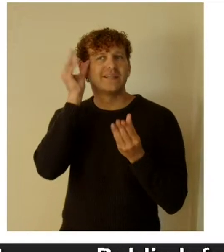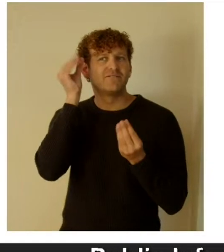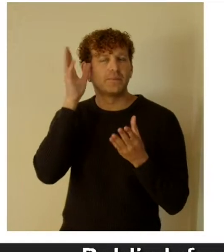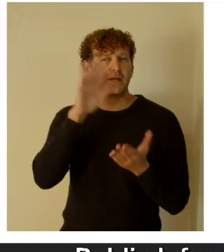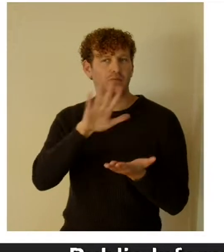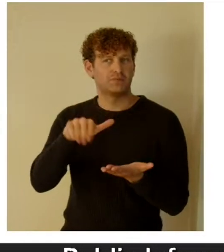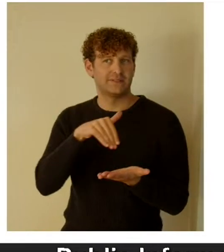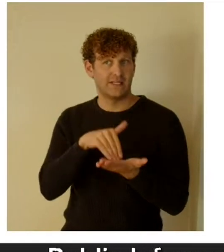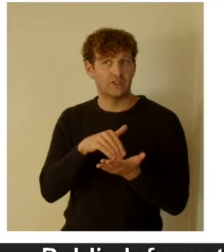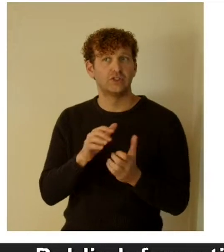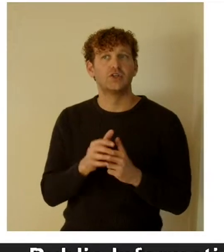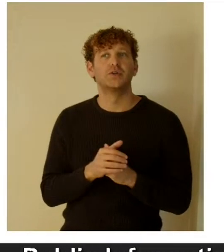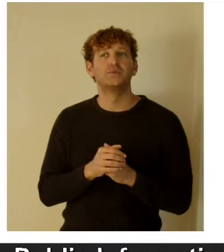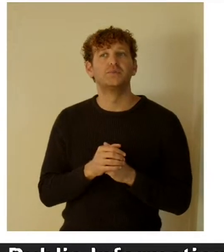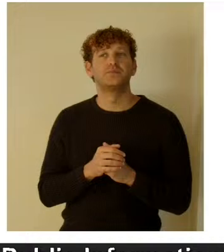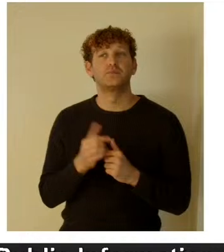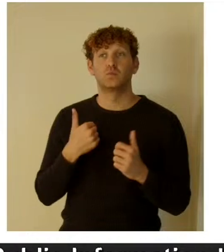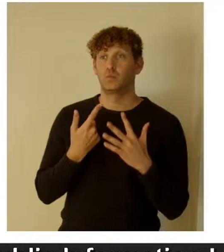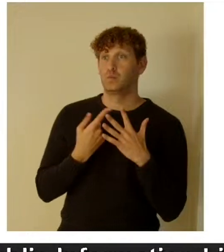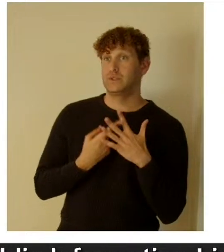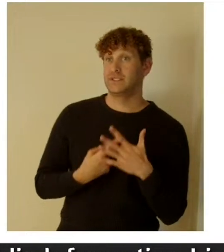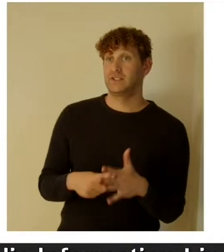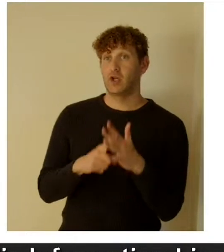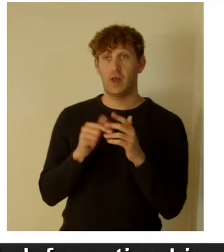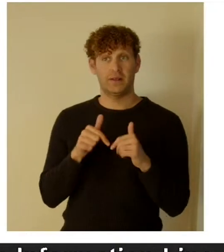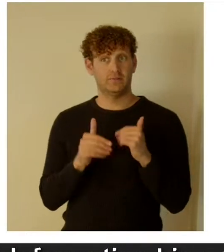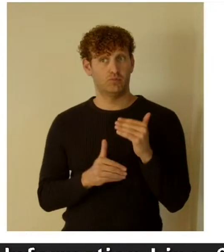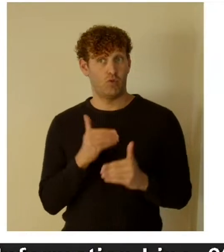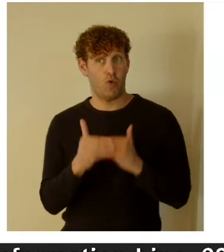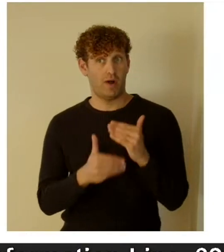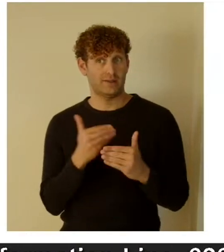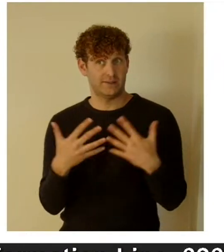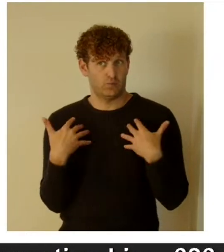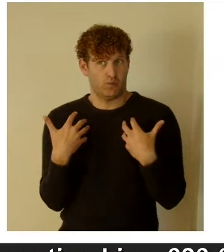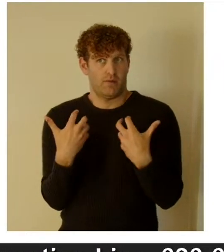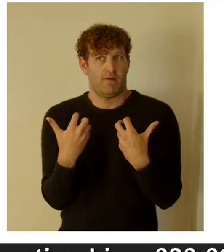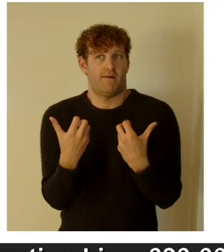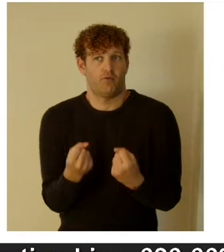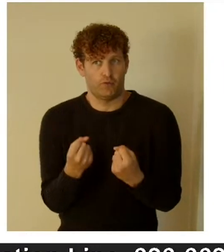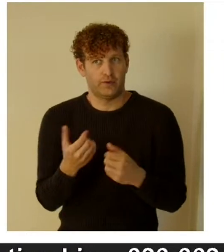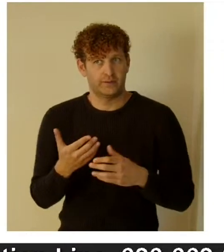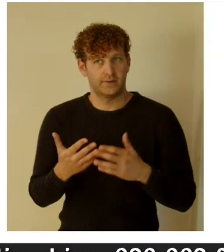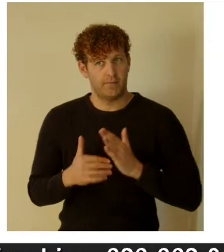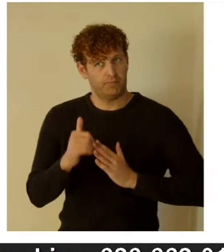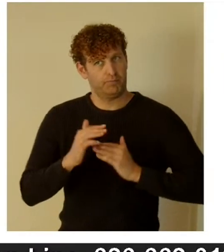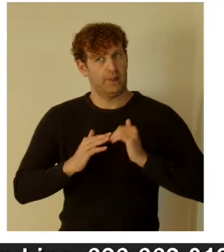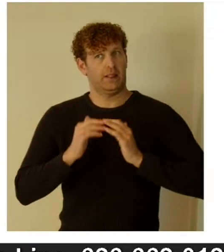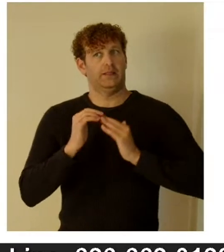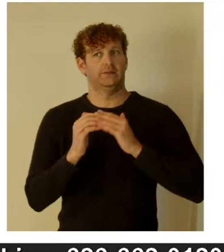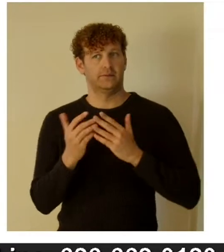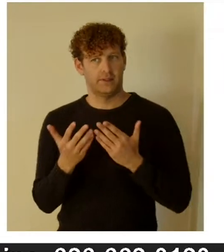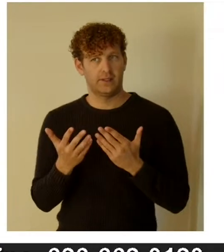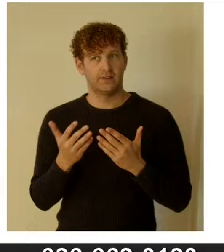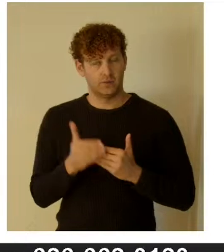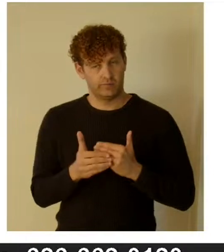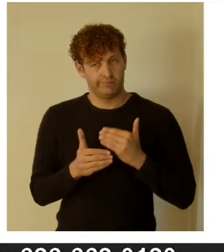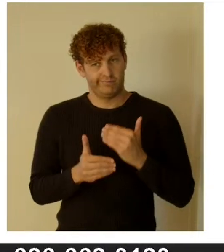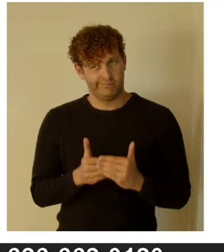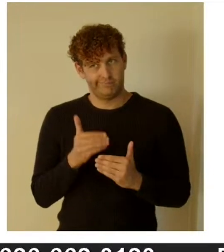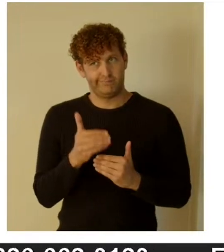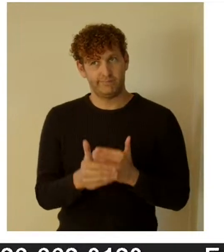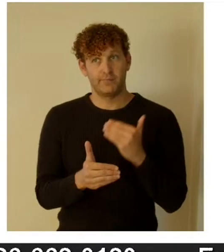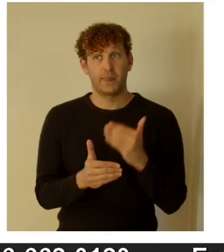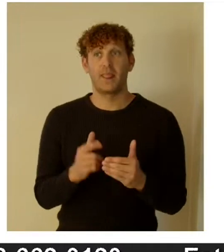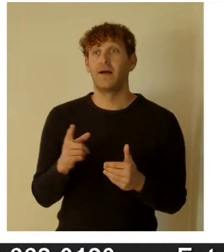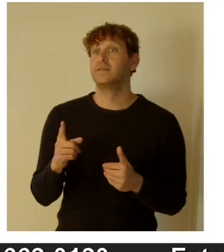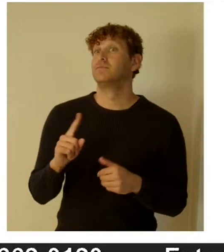begin down this long road of recovery, we wanted to share some of the initial steps that can be taken to start that process. First, be